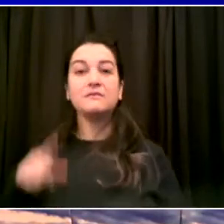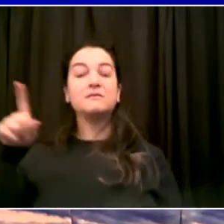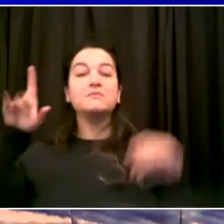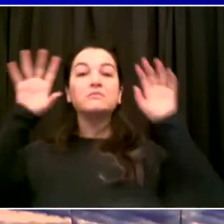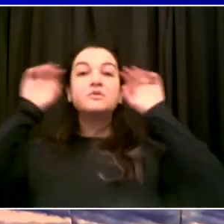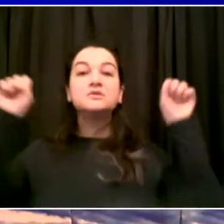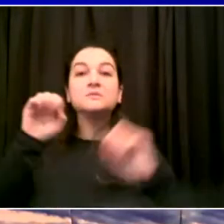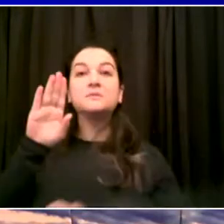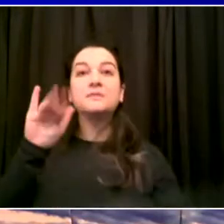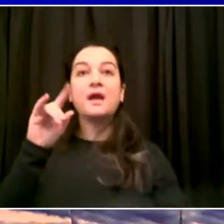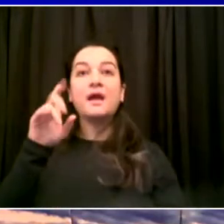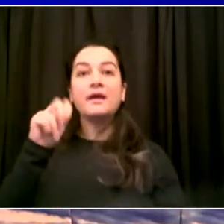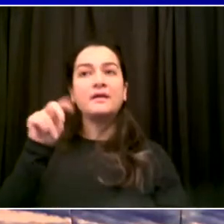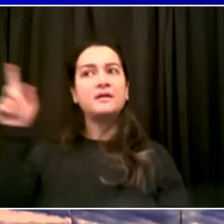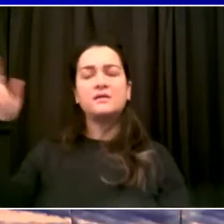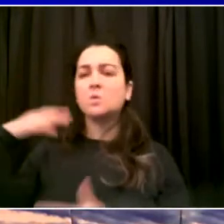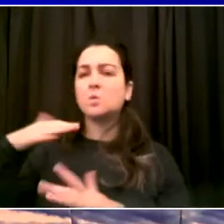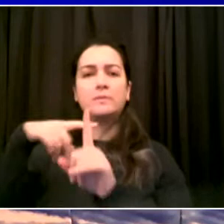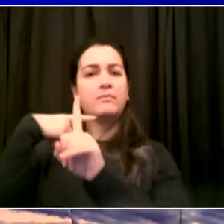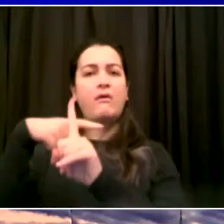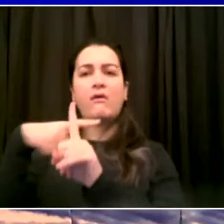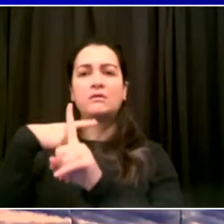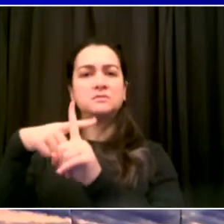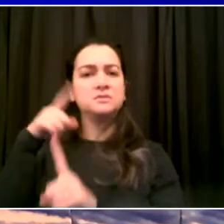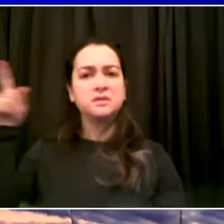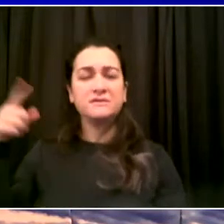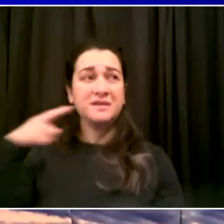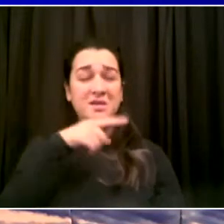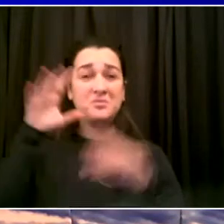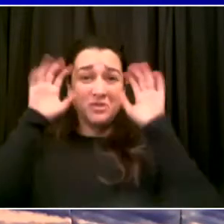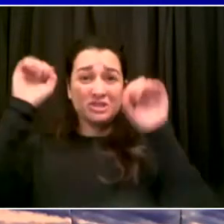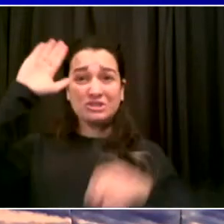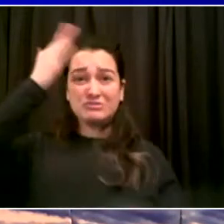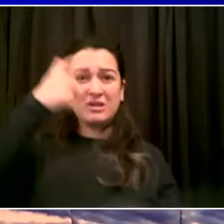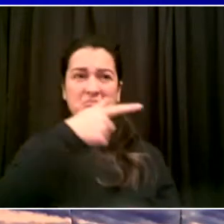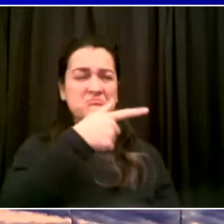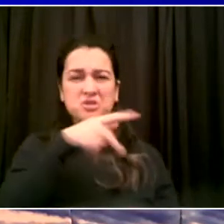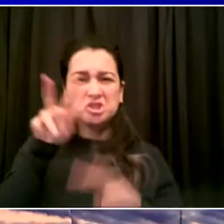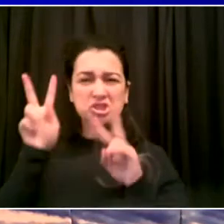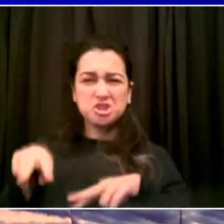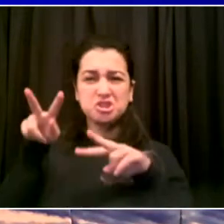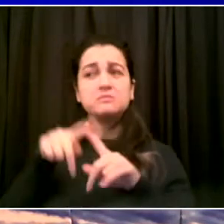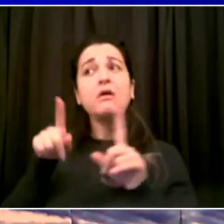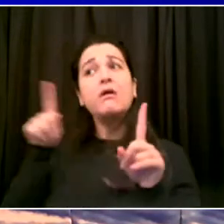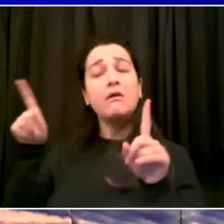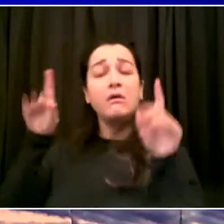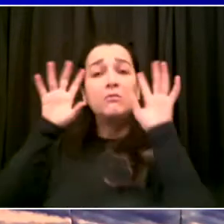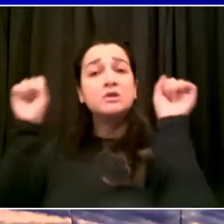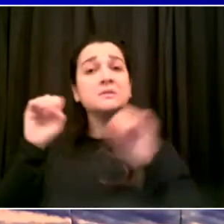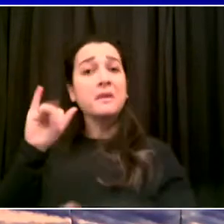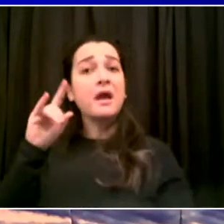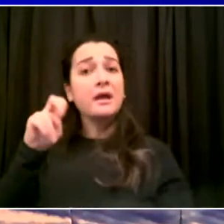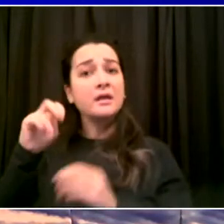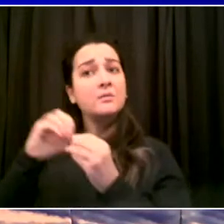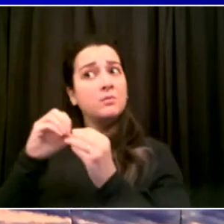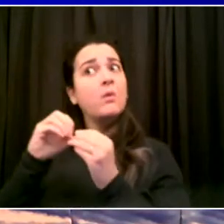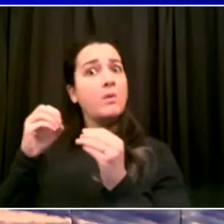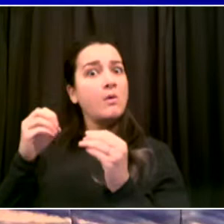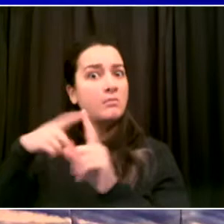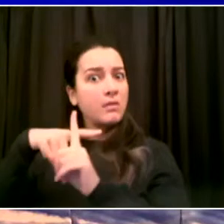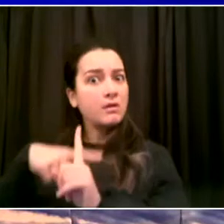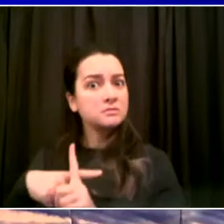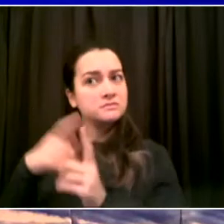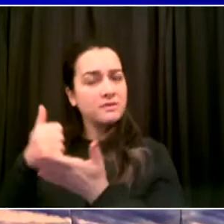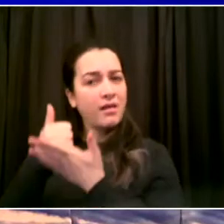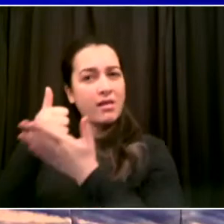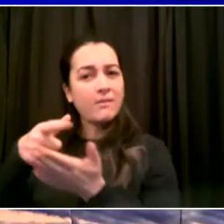the negative, racist voice of Donald Trump in our daily discourse is beginning the process of healing. But the residue,